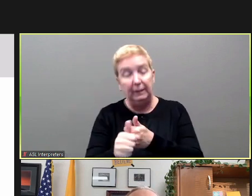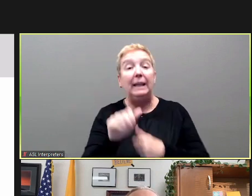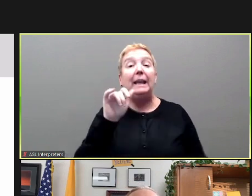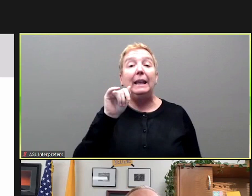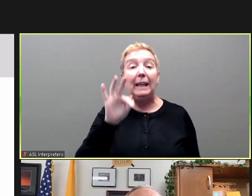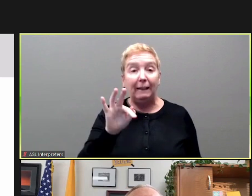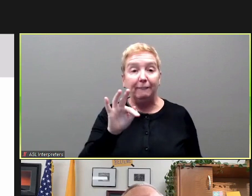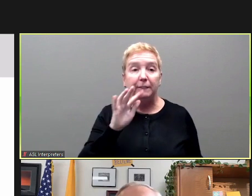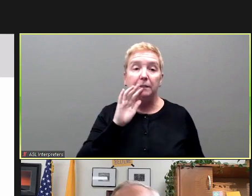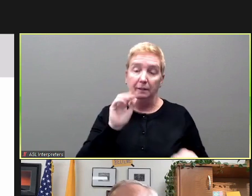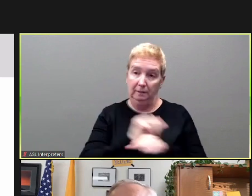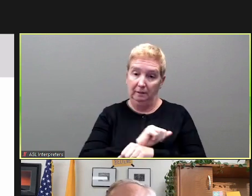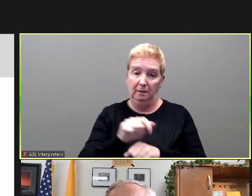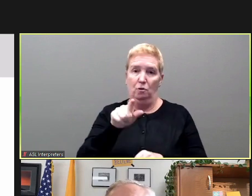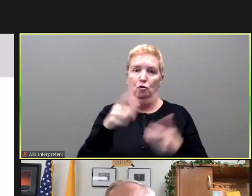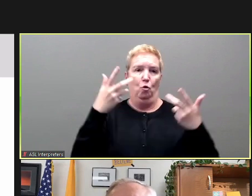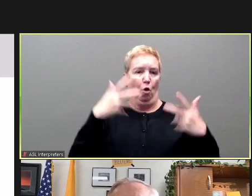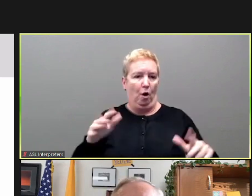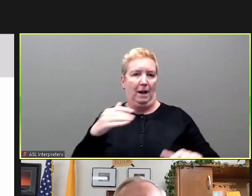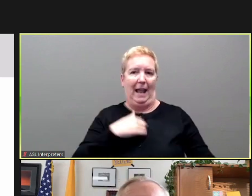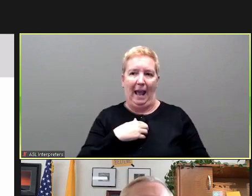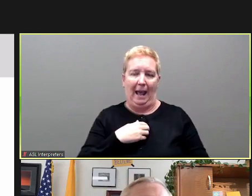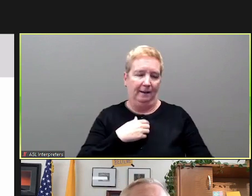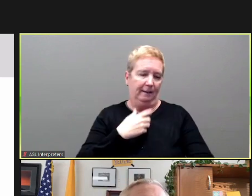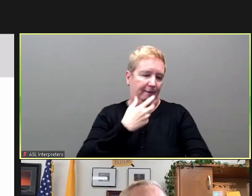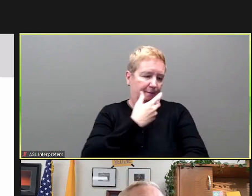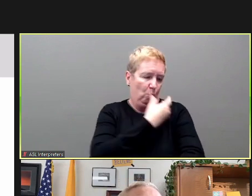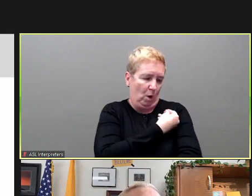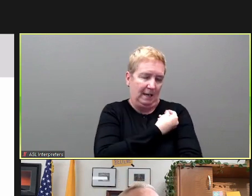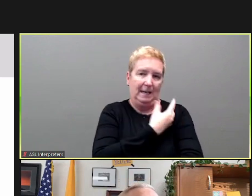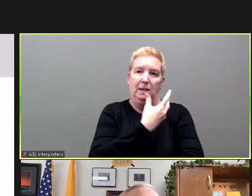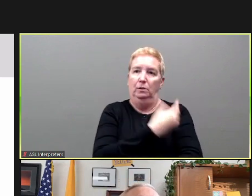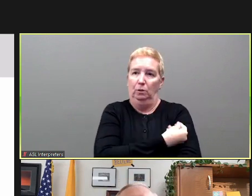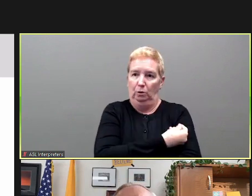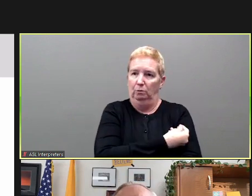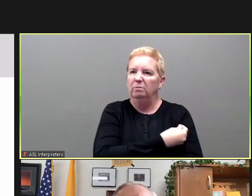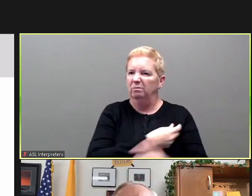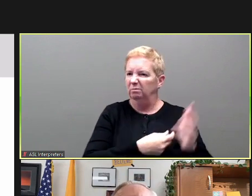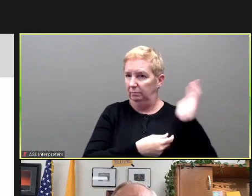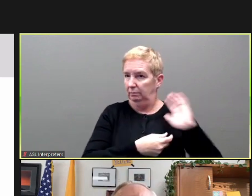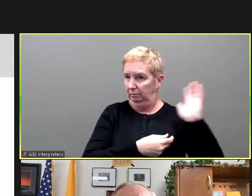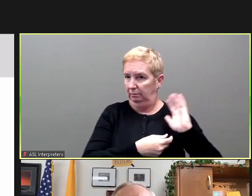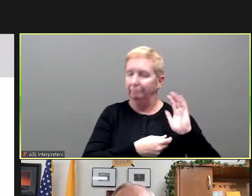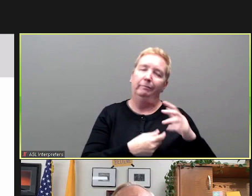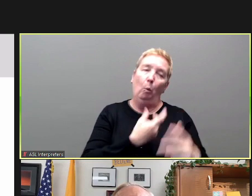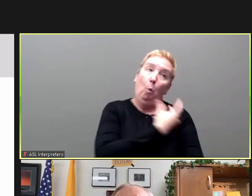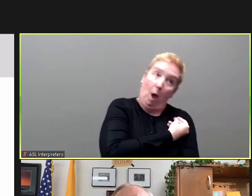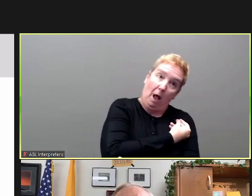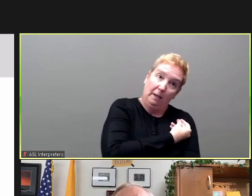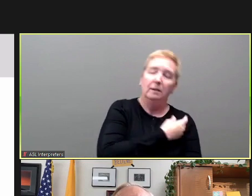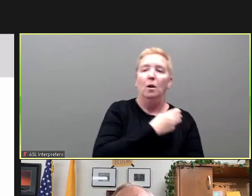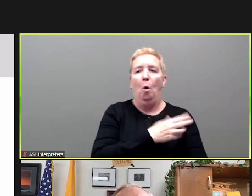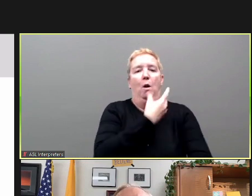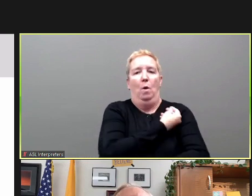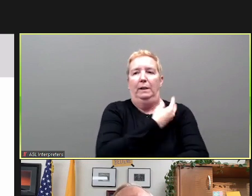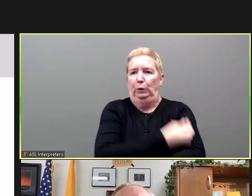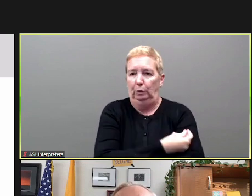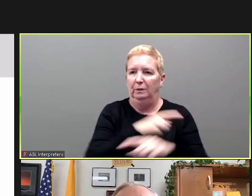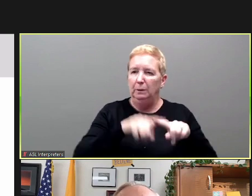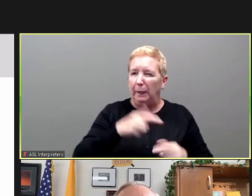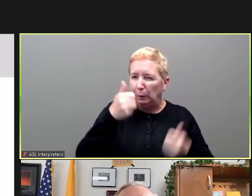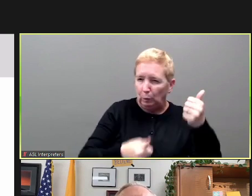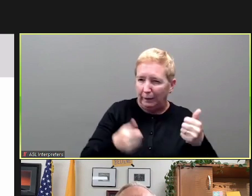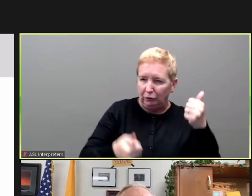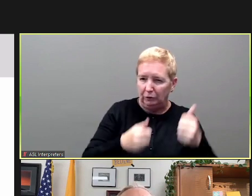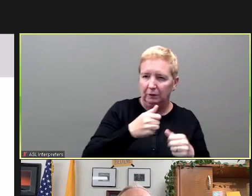had the primary series, those first one or 2 shots, depending on the brand of vaccine you got,